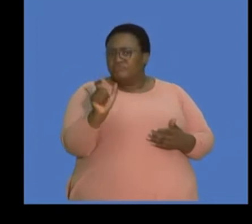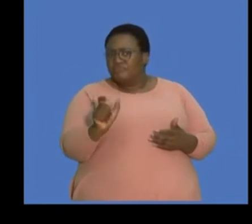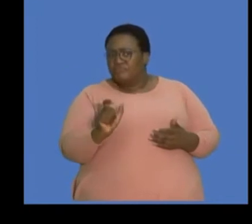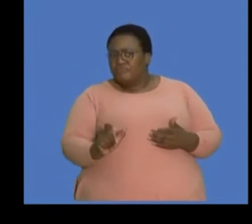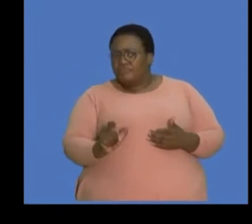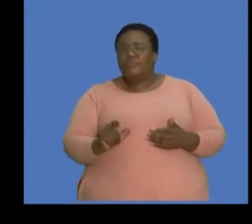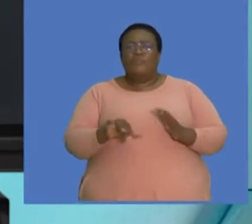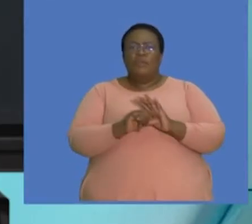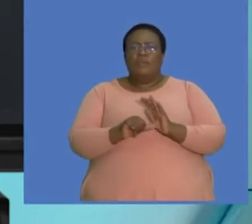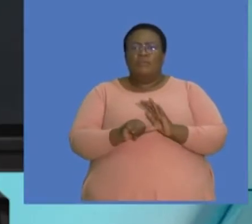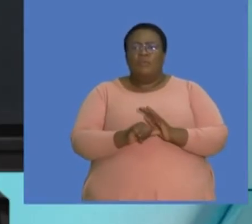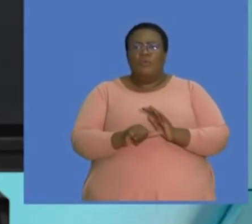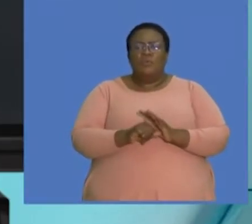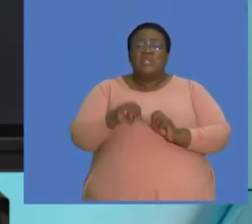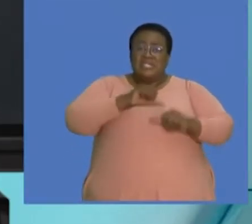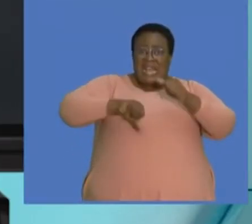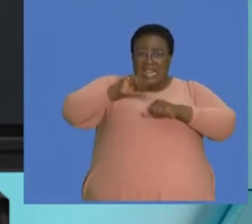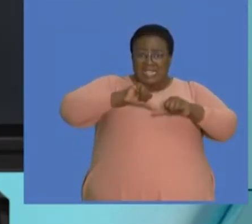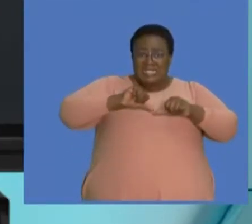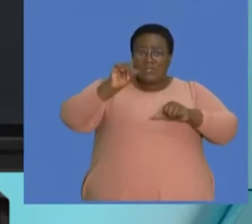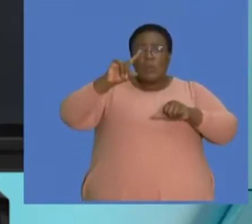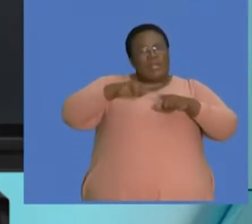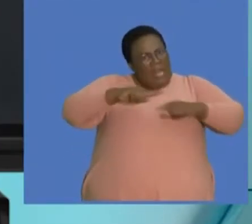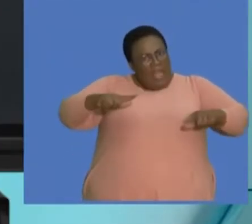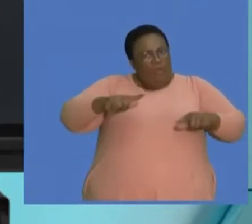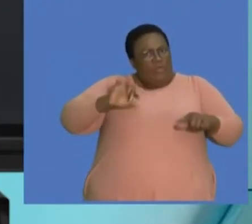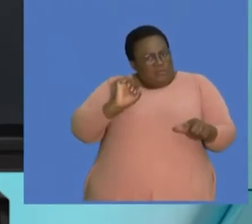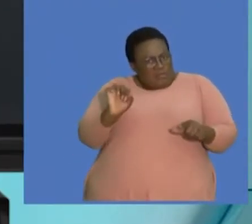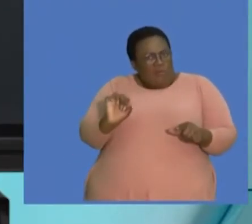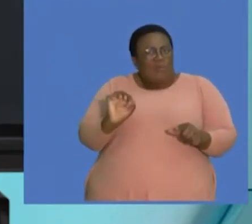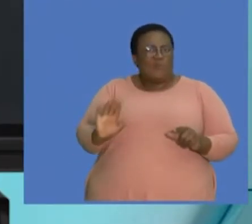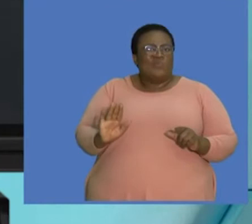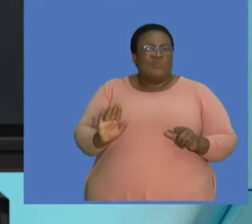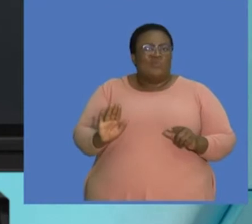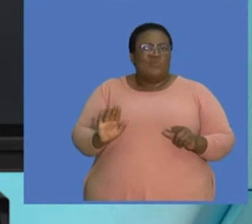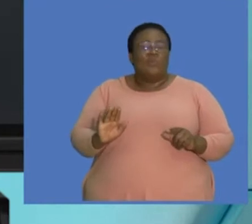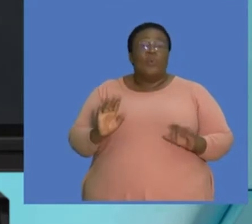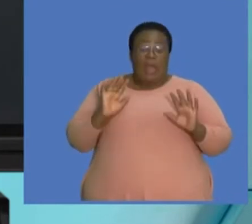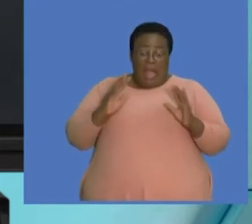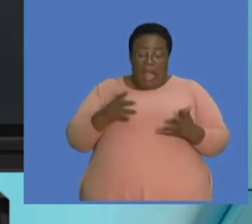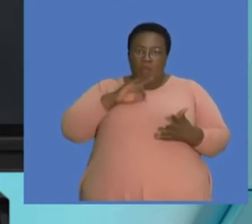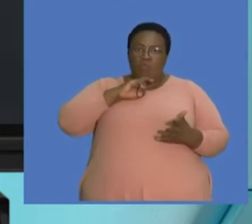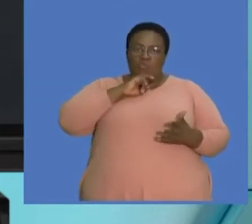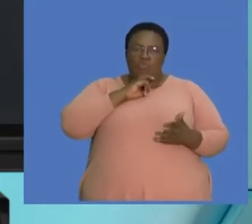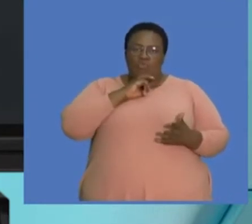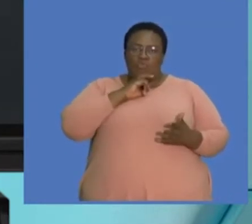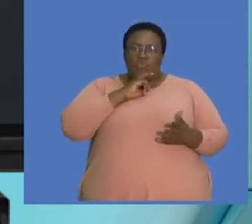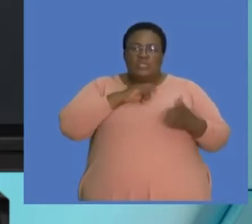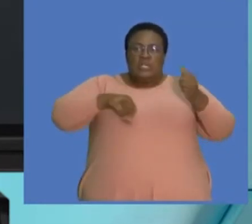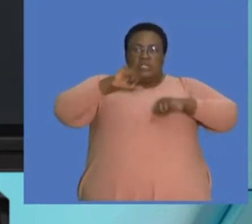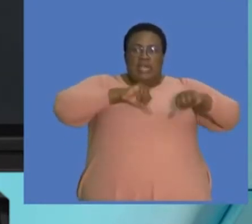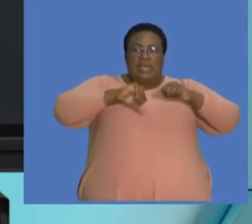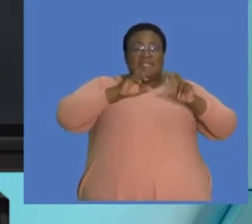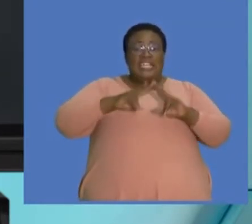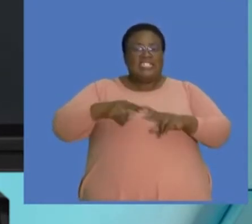keywords, science is a language on its own. So the language in terms of how we use it in science would